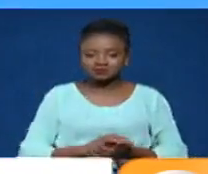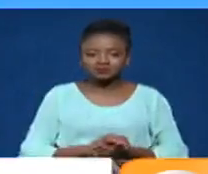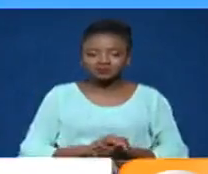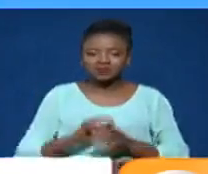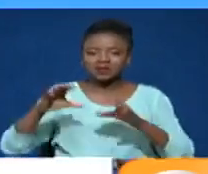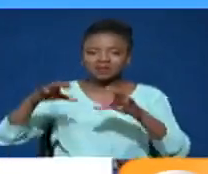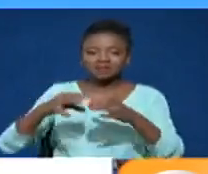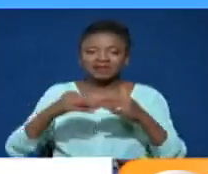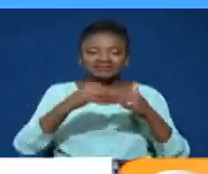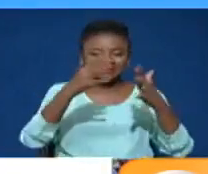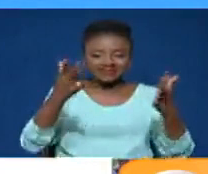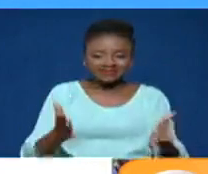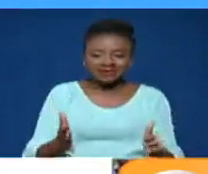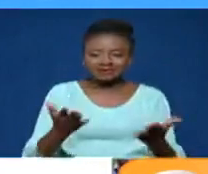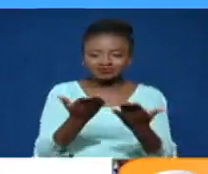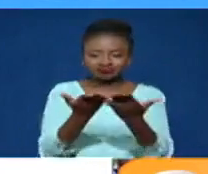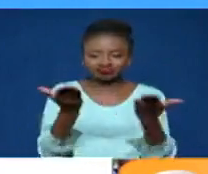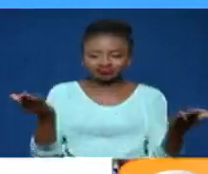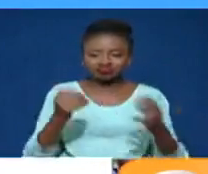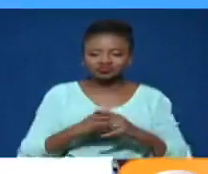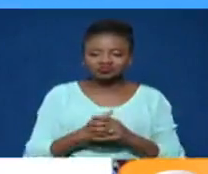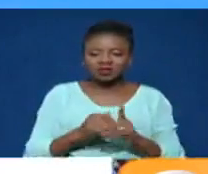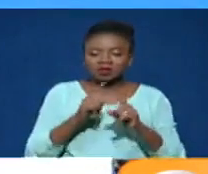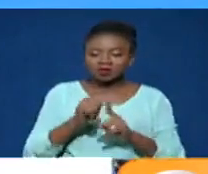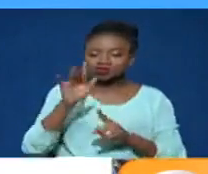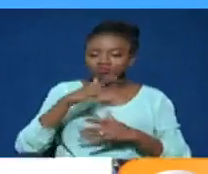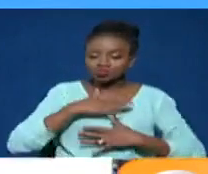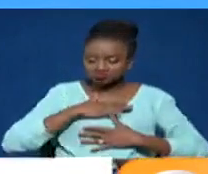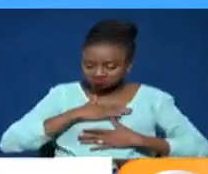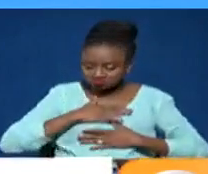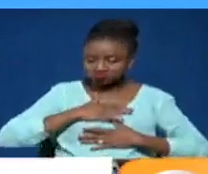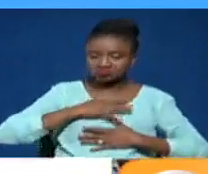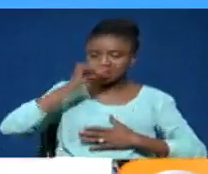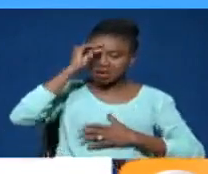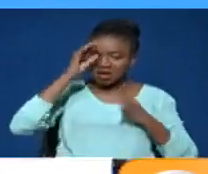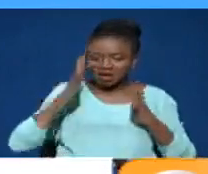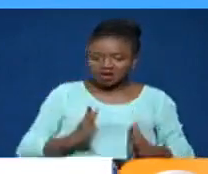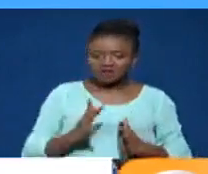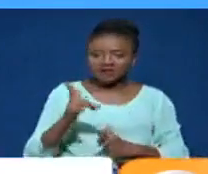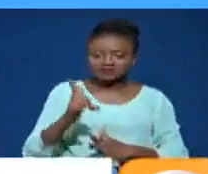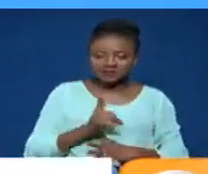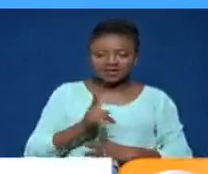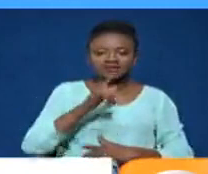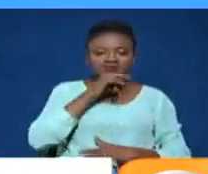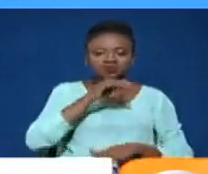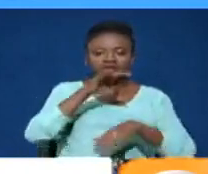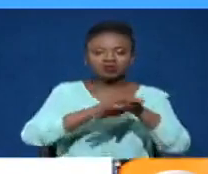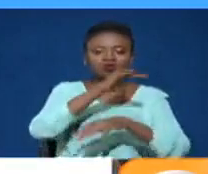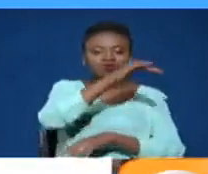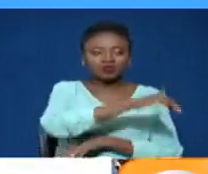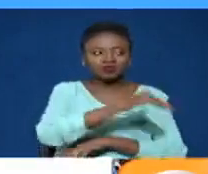party leaders, Your Excellency, governors, ladies and gentlemen, good evening.